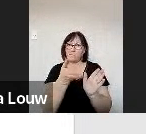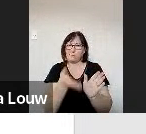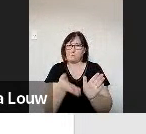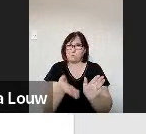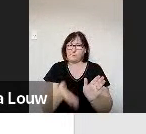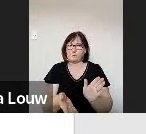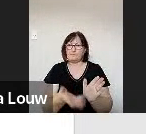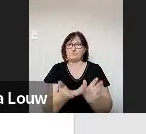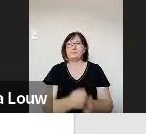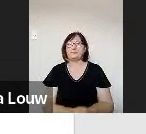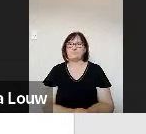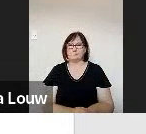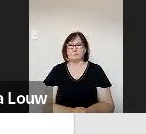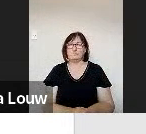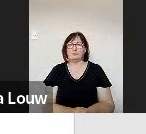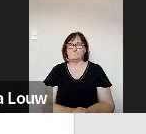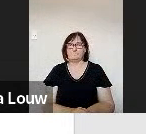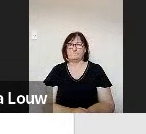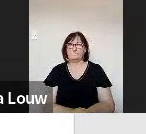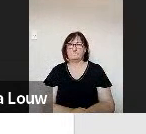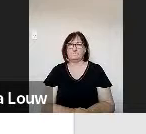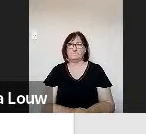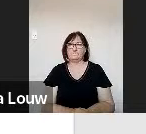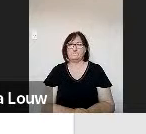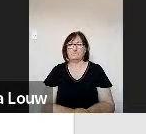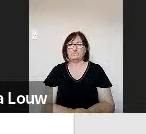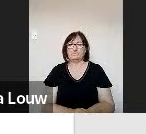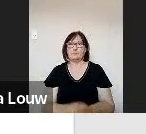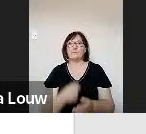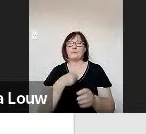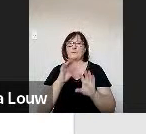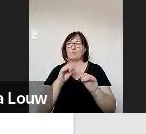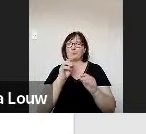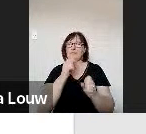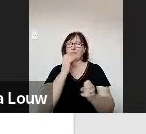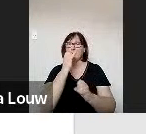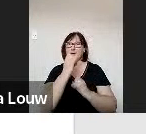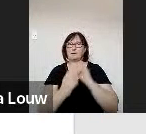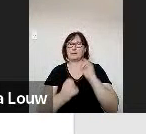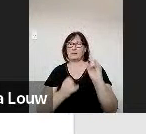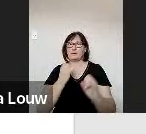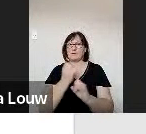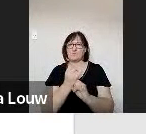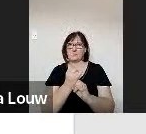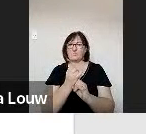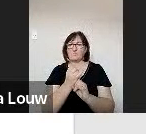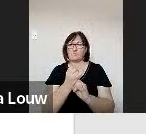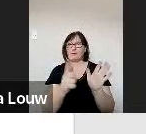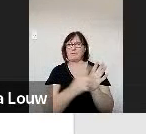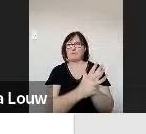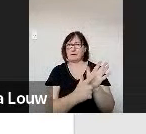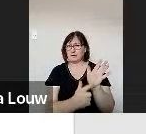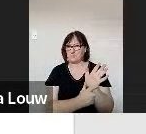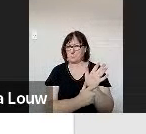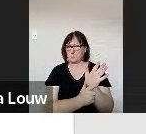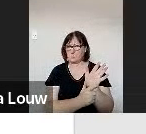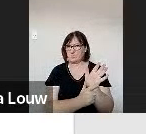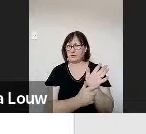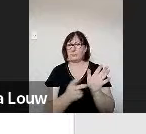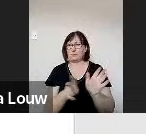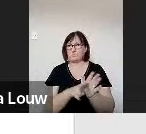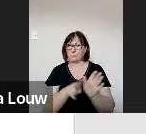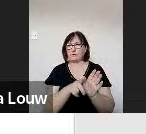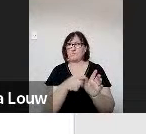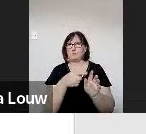As I indicated, that we will touch on international legislation insofar as it relates to the